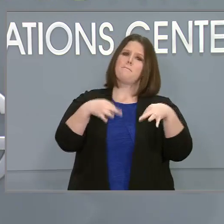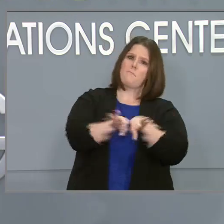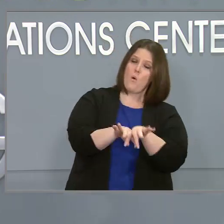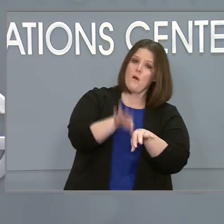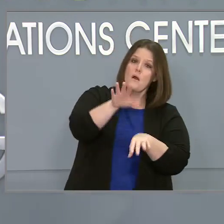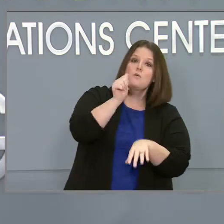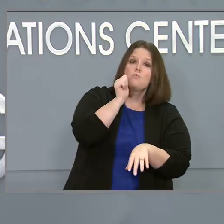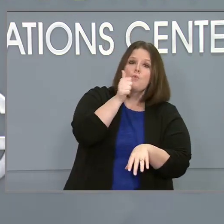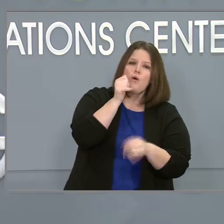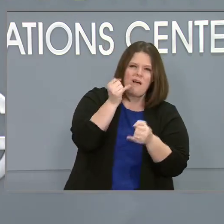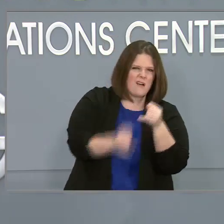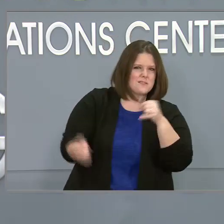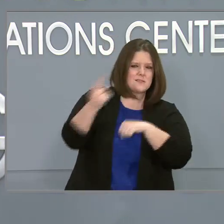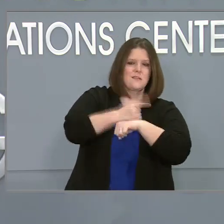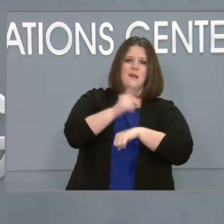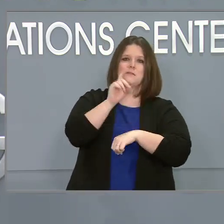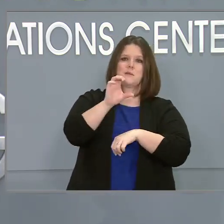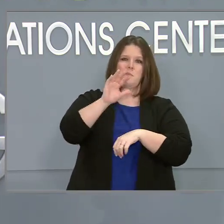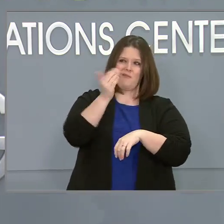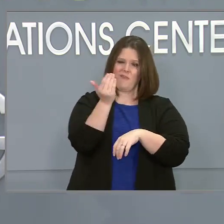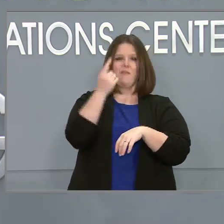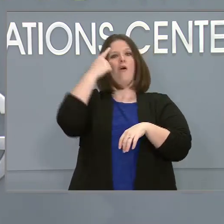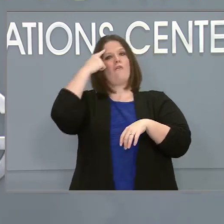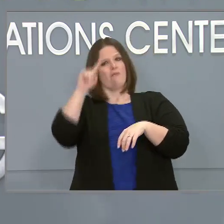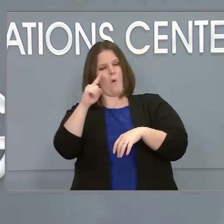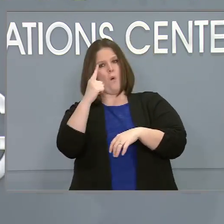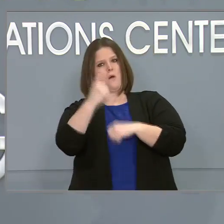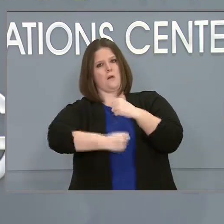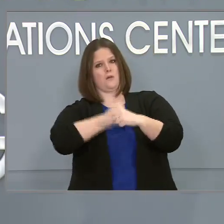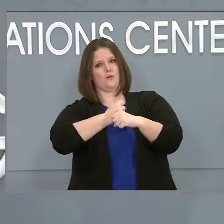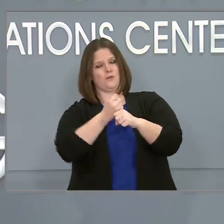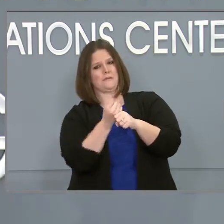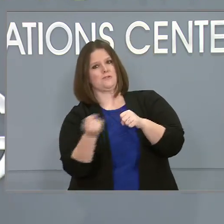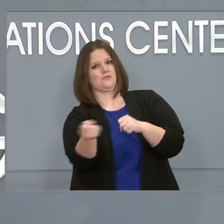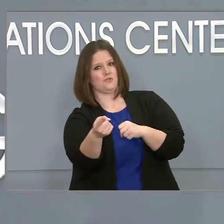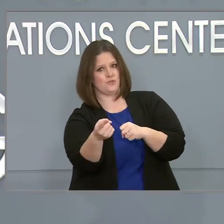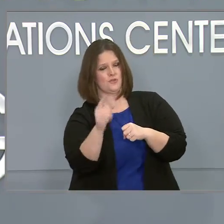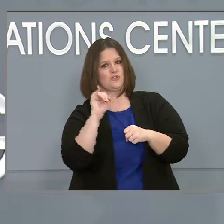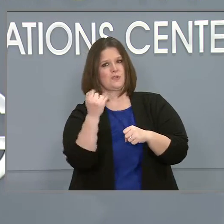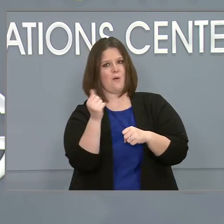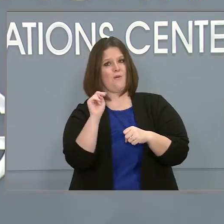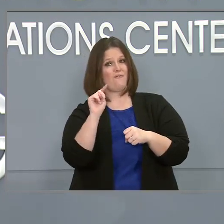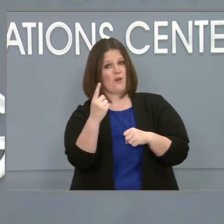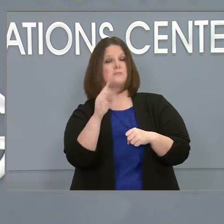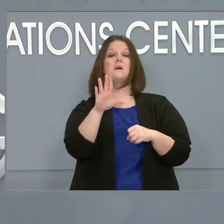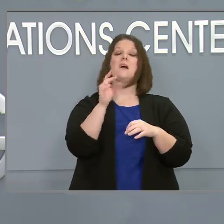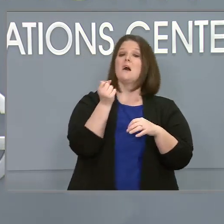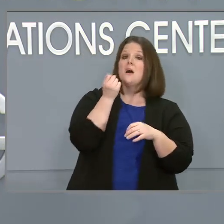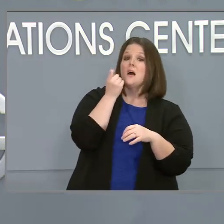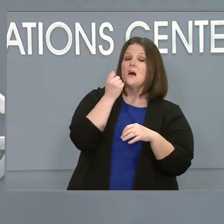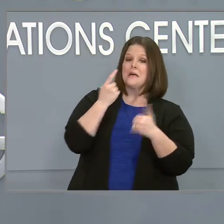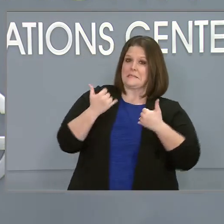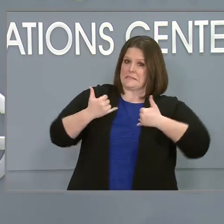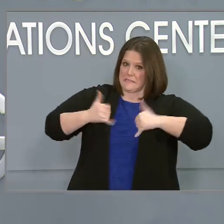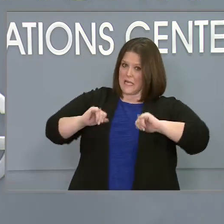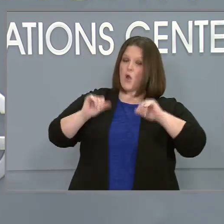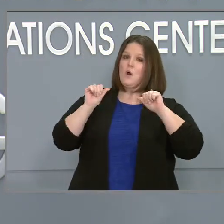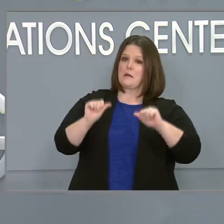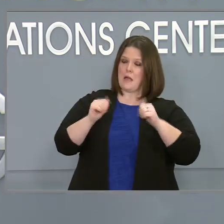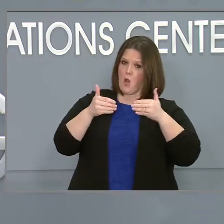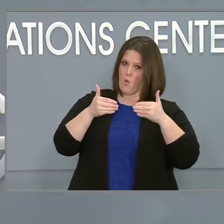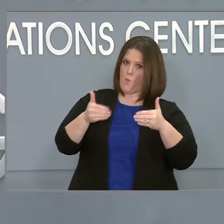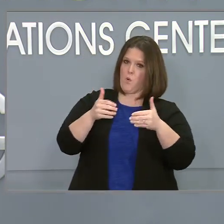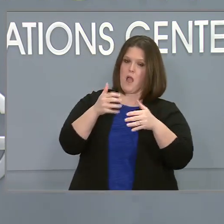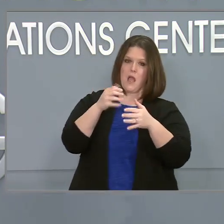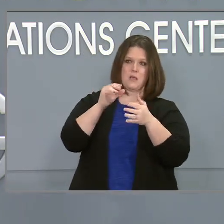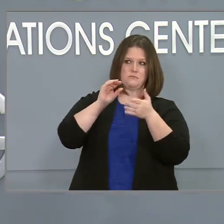15th, if you want to be covered by January the 1st. You still have until January the 15th, 2022 to sign